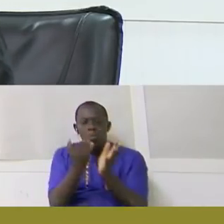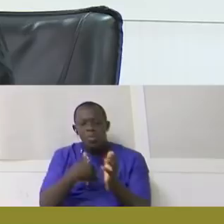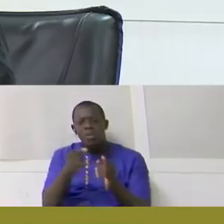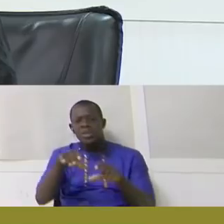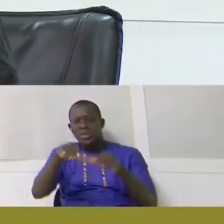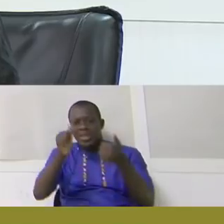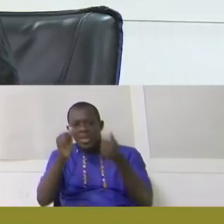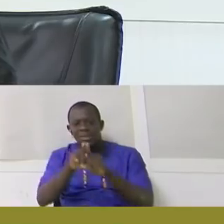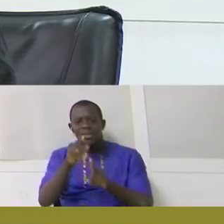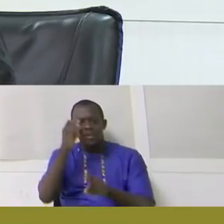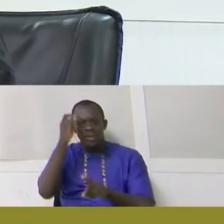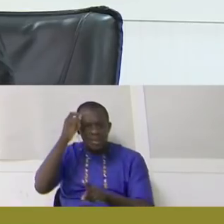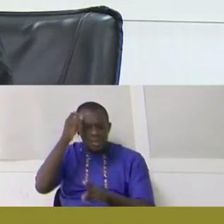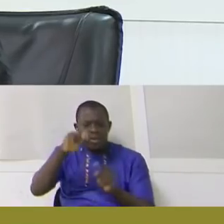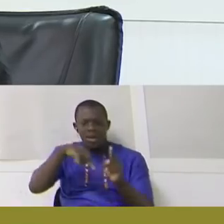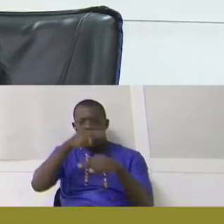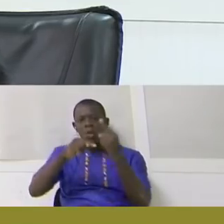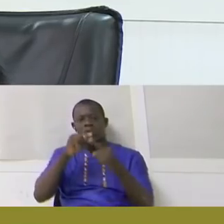is thinking